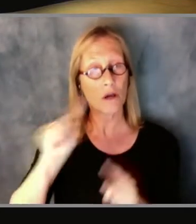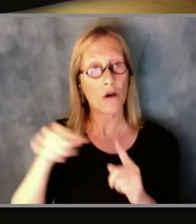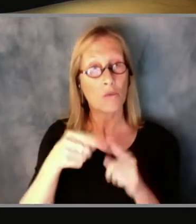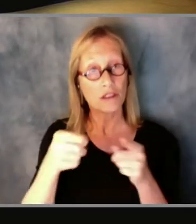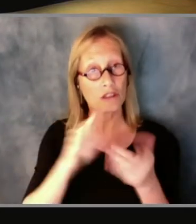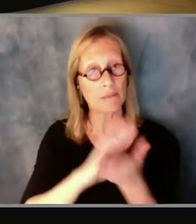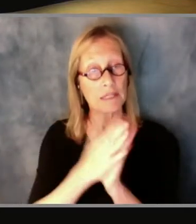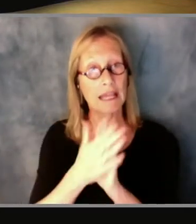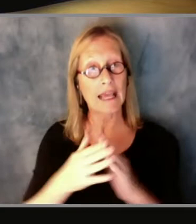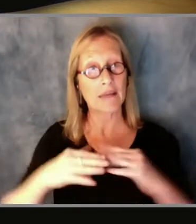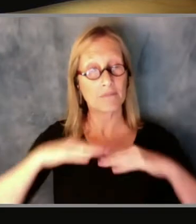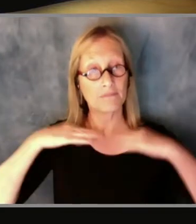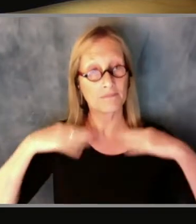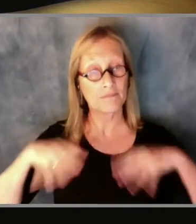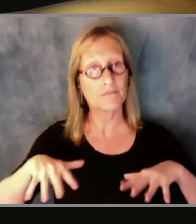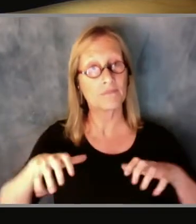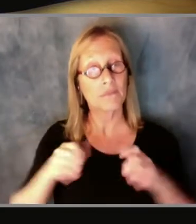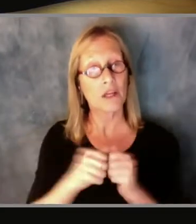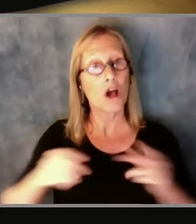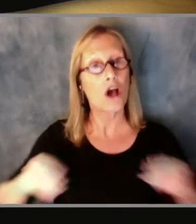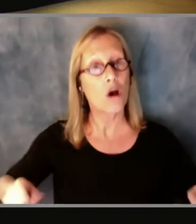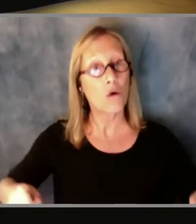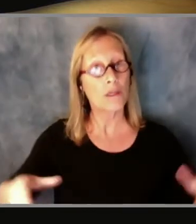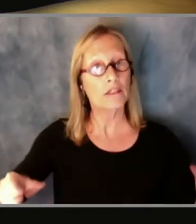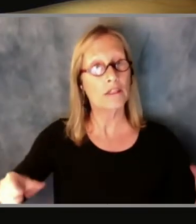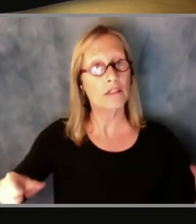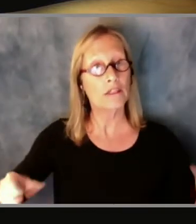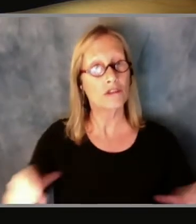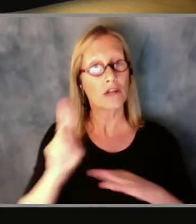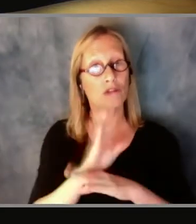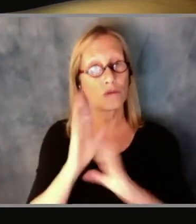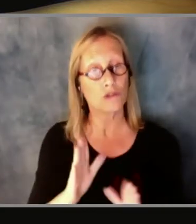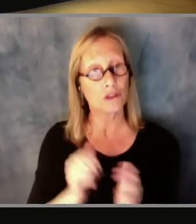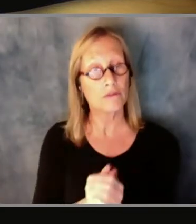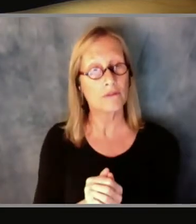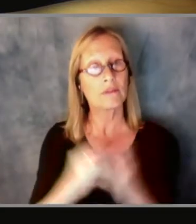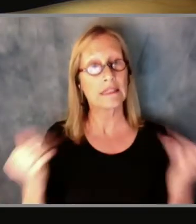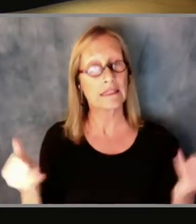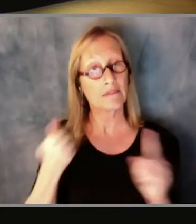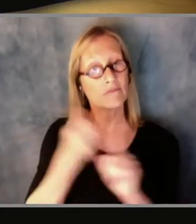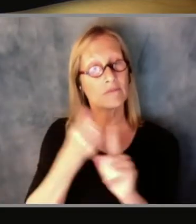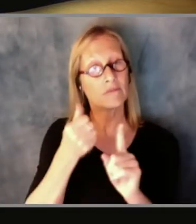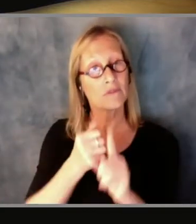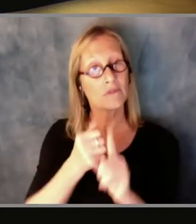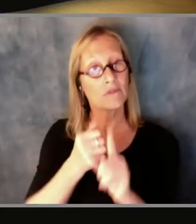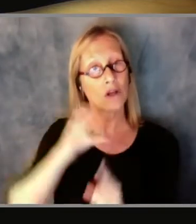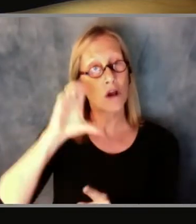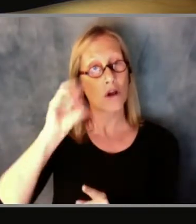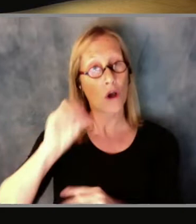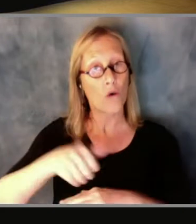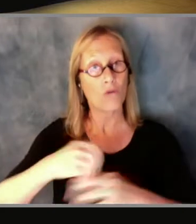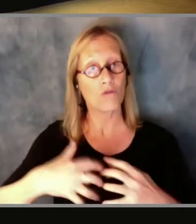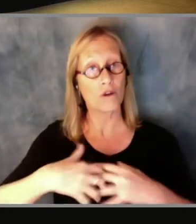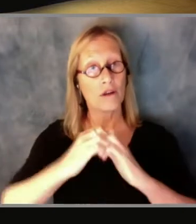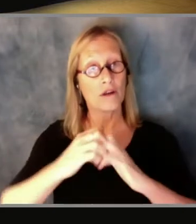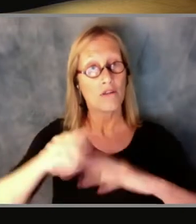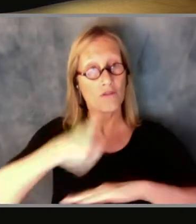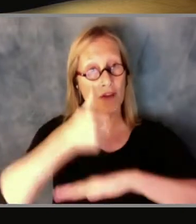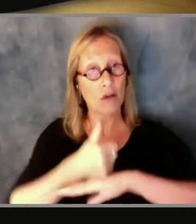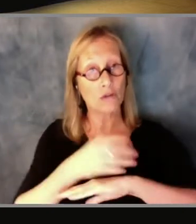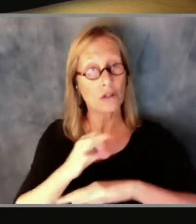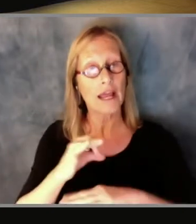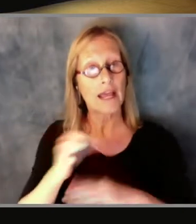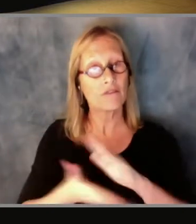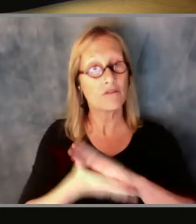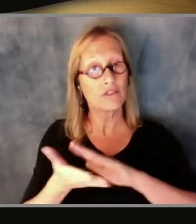quadriplegic wheelchair user. She is the co-founder and facilitator of